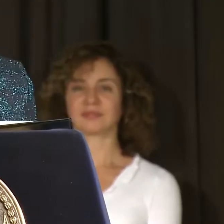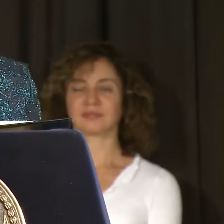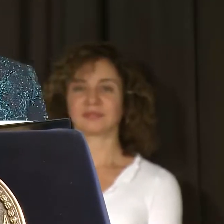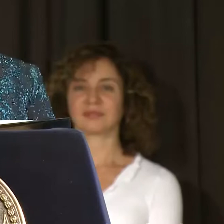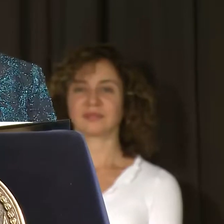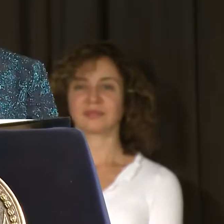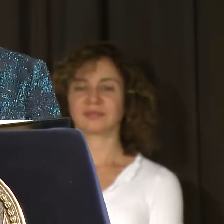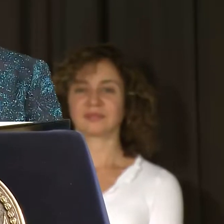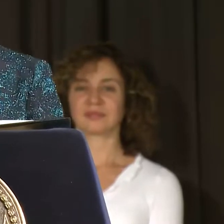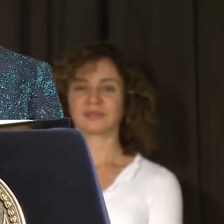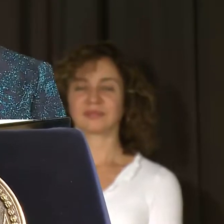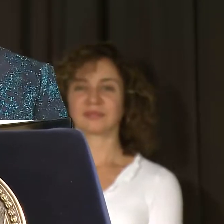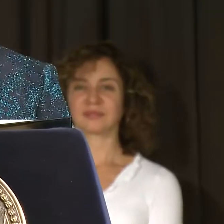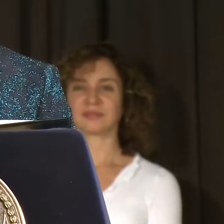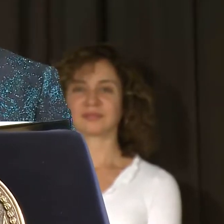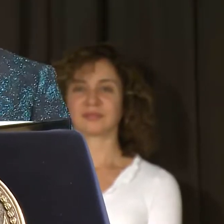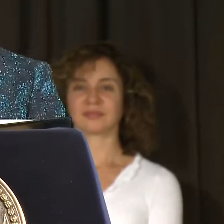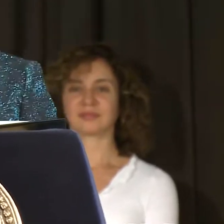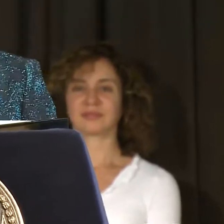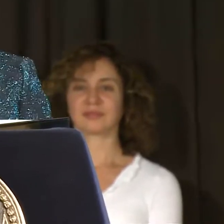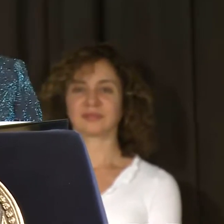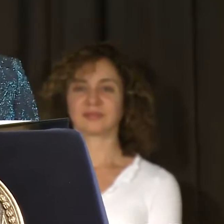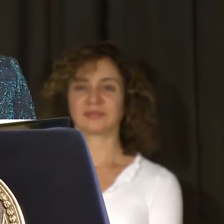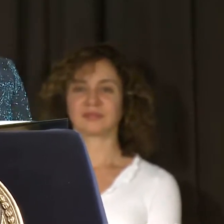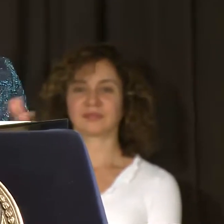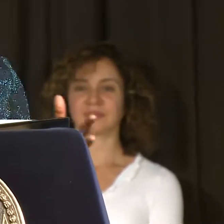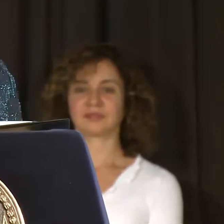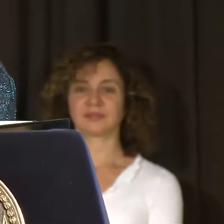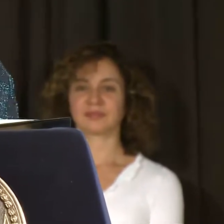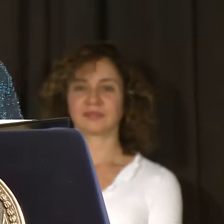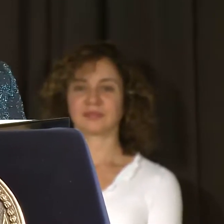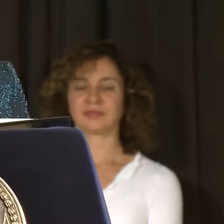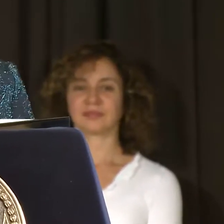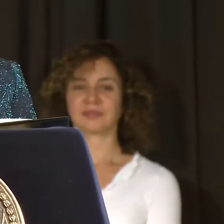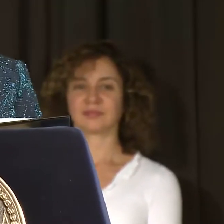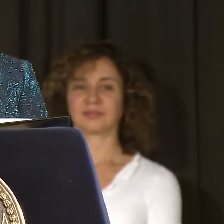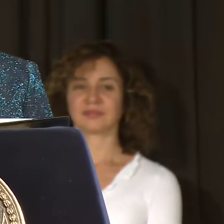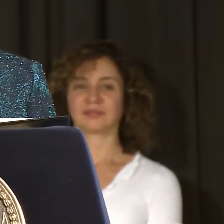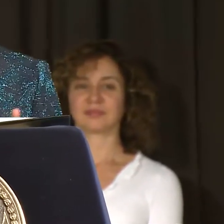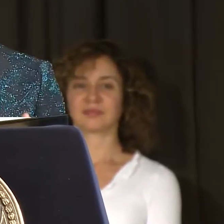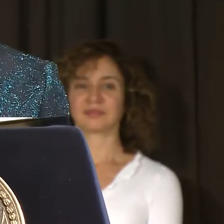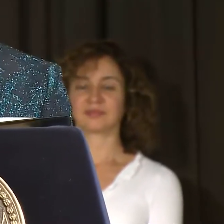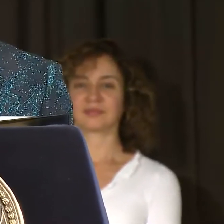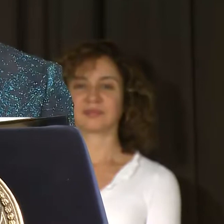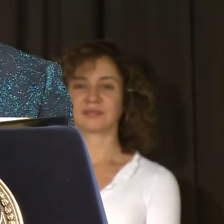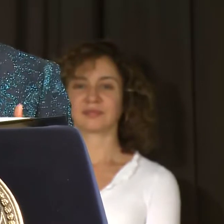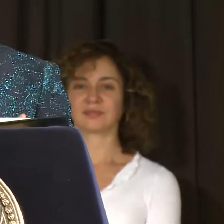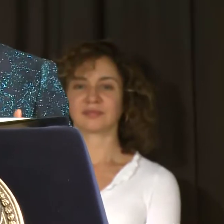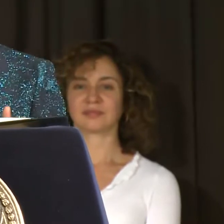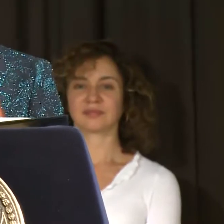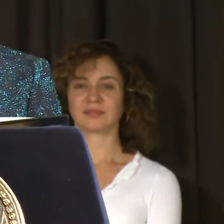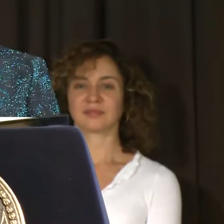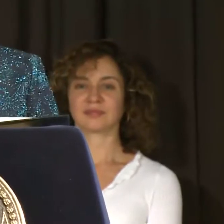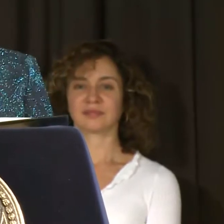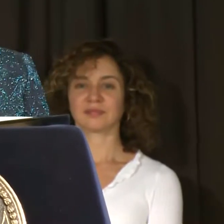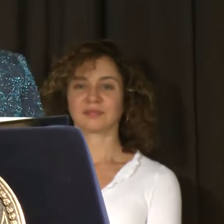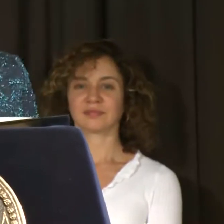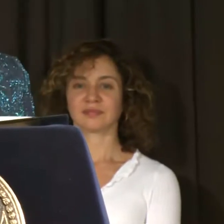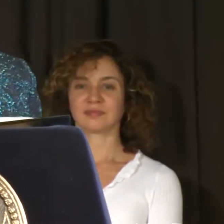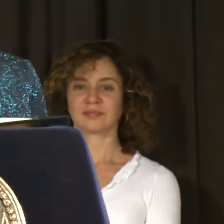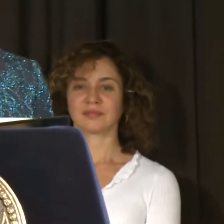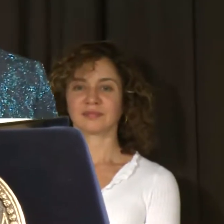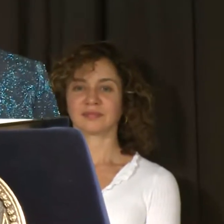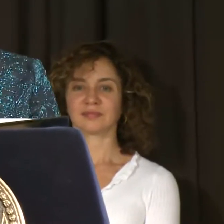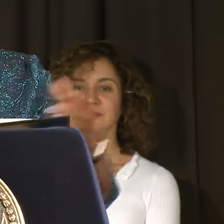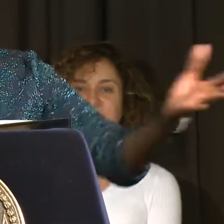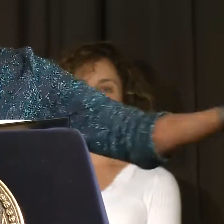loved ones if we learn the skills to be able to respond appropriately and help our people who are in need. And that's why